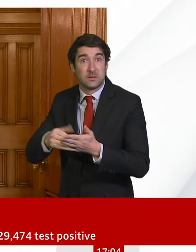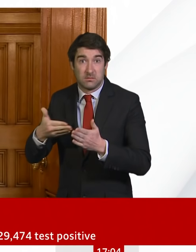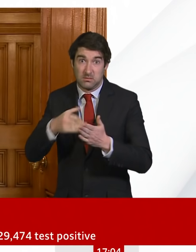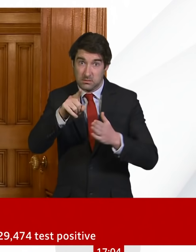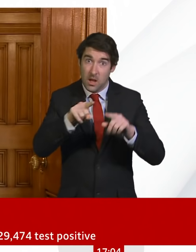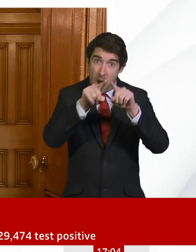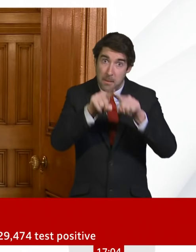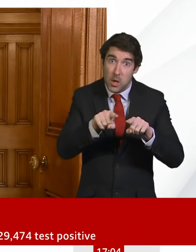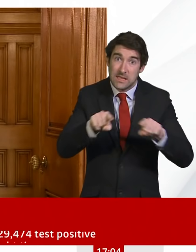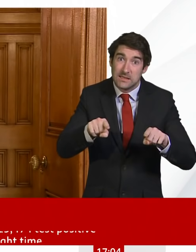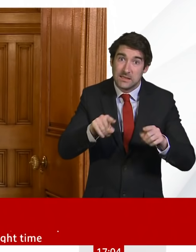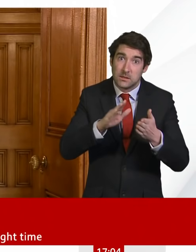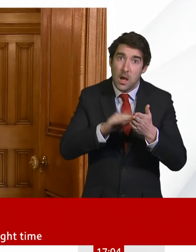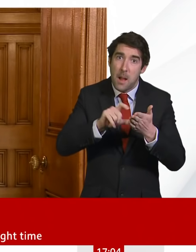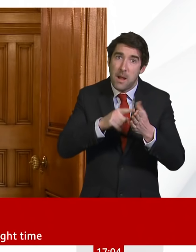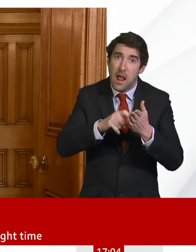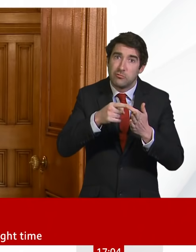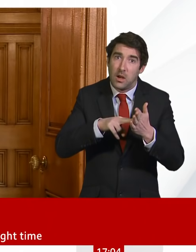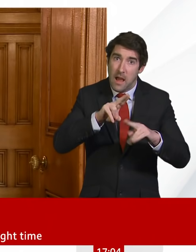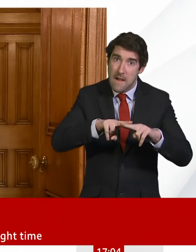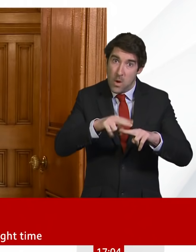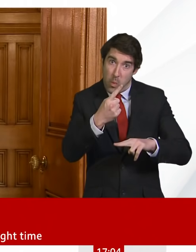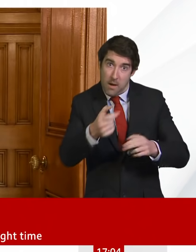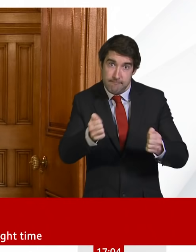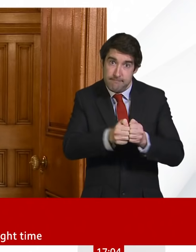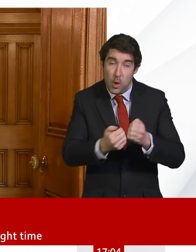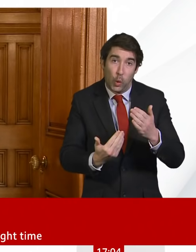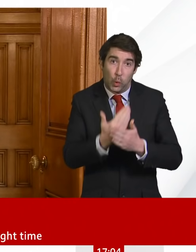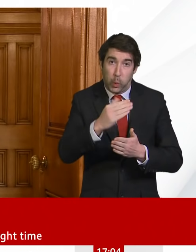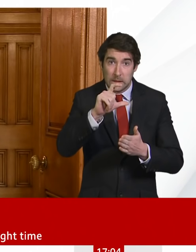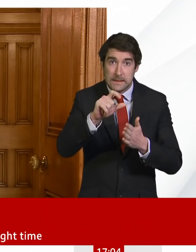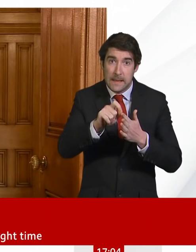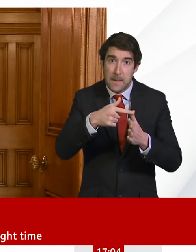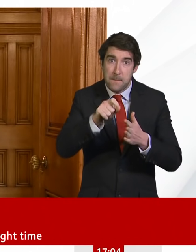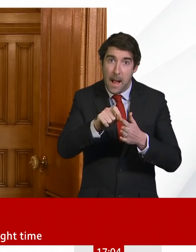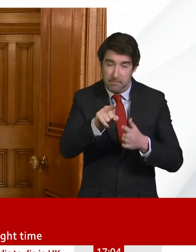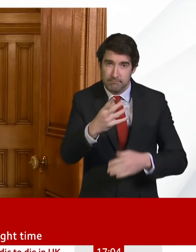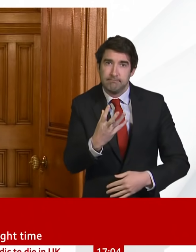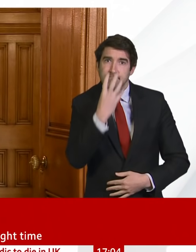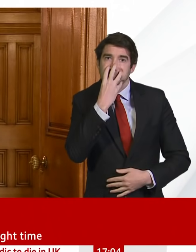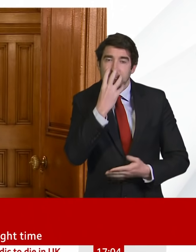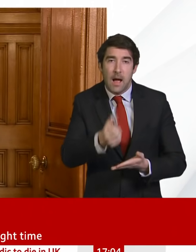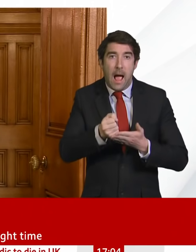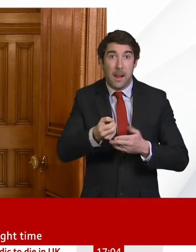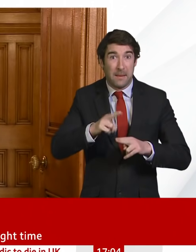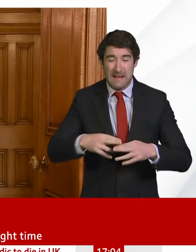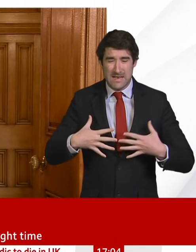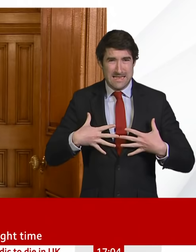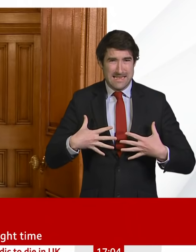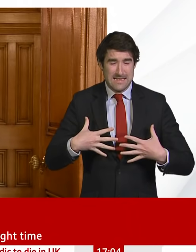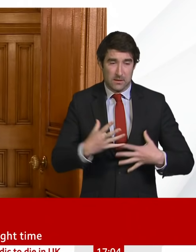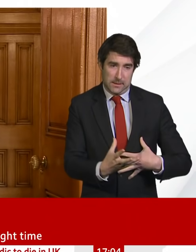machines which help patients to breathe more easily, or broadband providers giving their customers unlimited data to stay